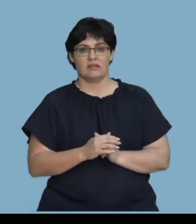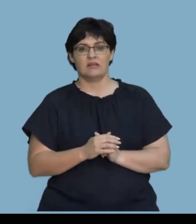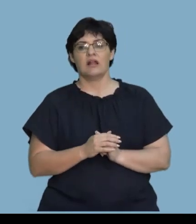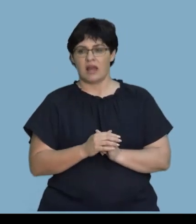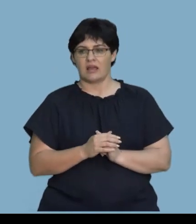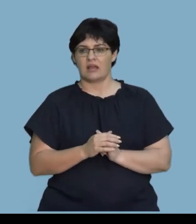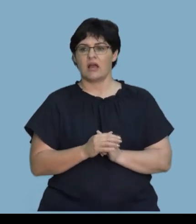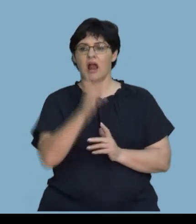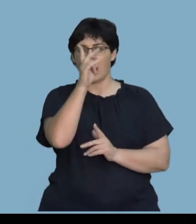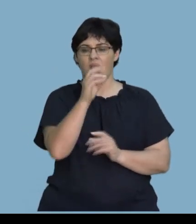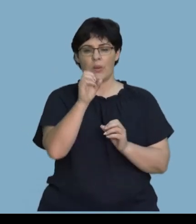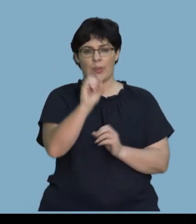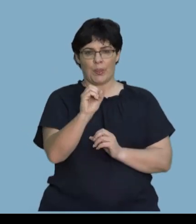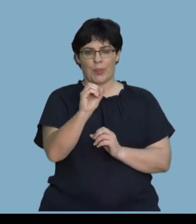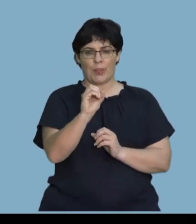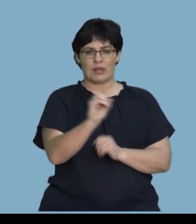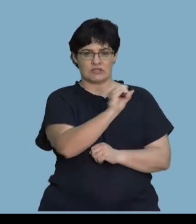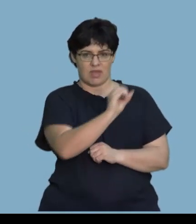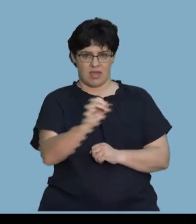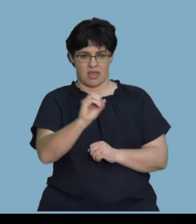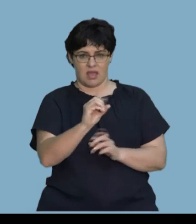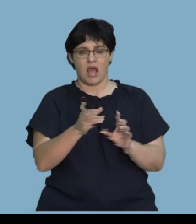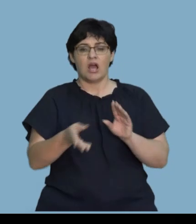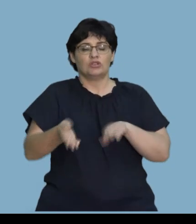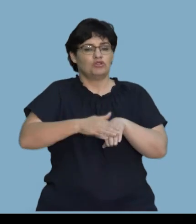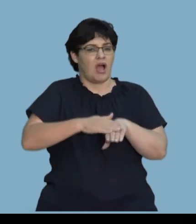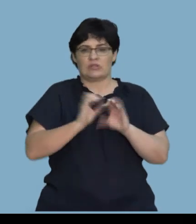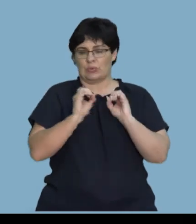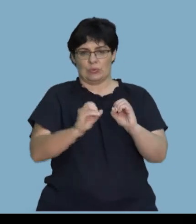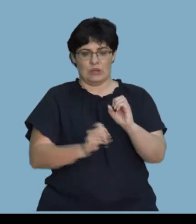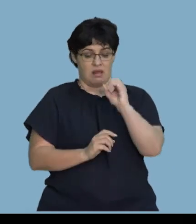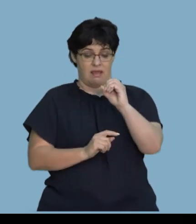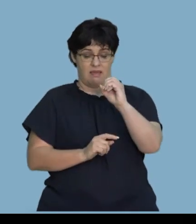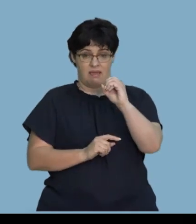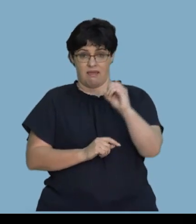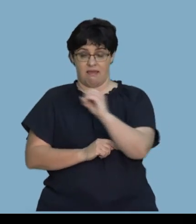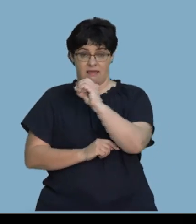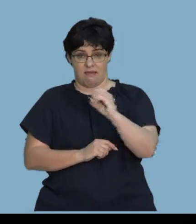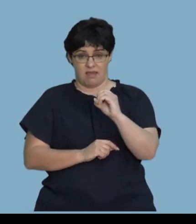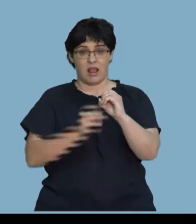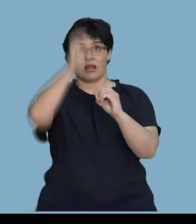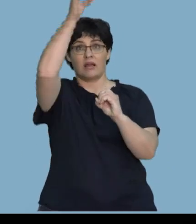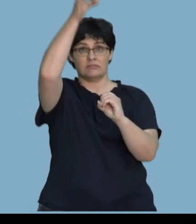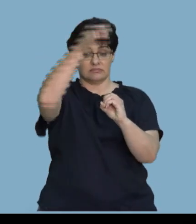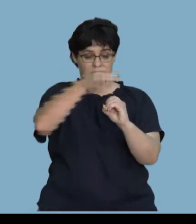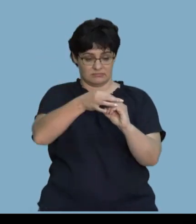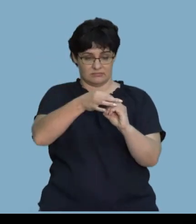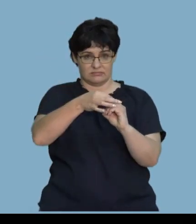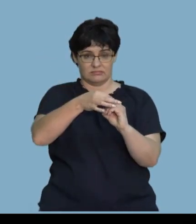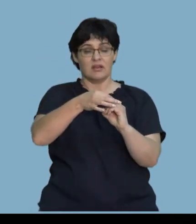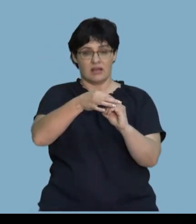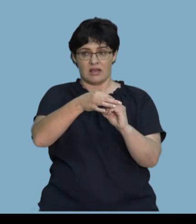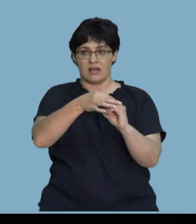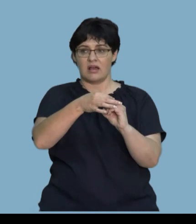Y carrying an unknown charge, okay? So there's a sphere there, it's suspended at the end of a light